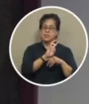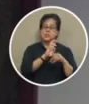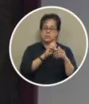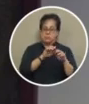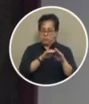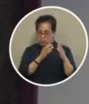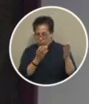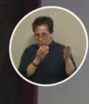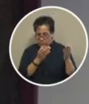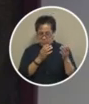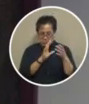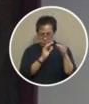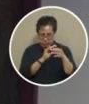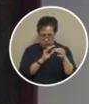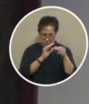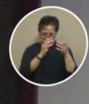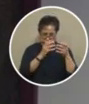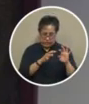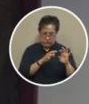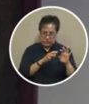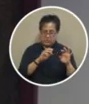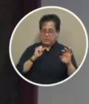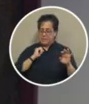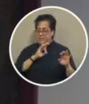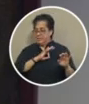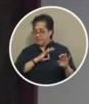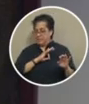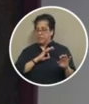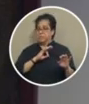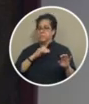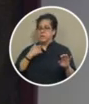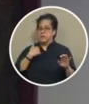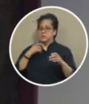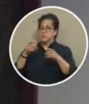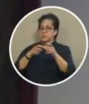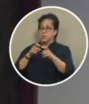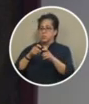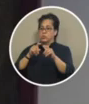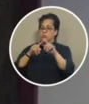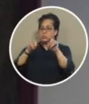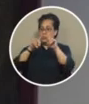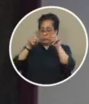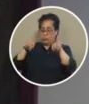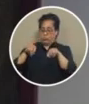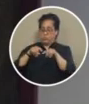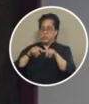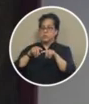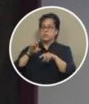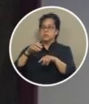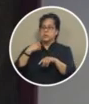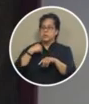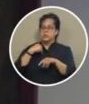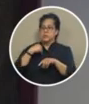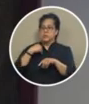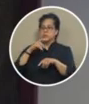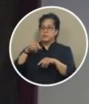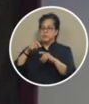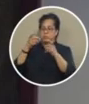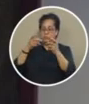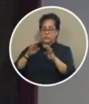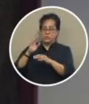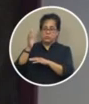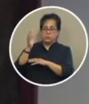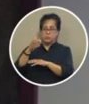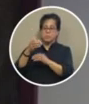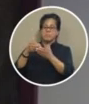up to 3 minutes. When staff is presenting, they will have control of the screen during the presentation, meaning that they will need to complete the presentation